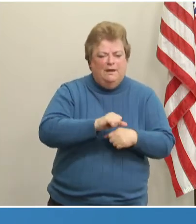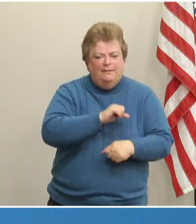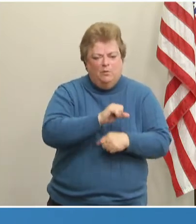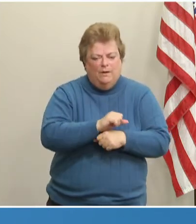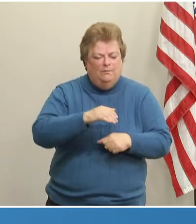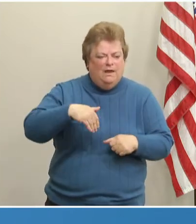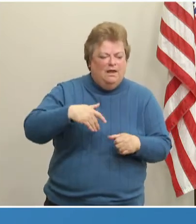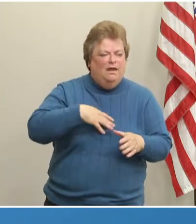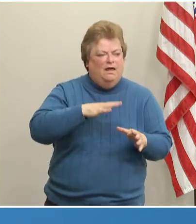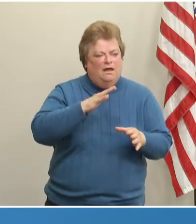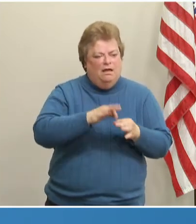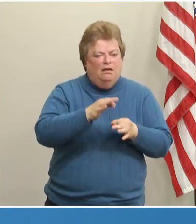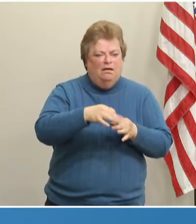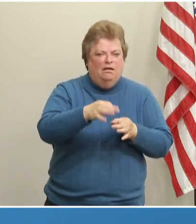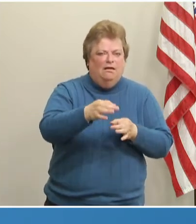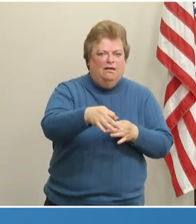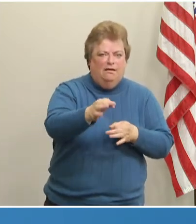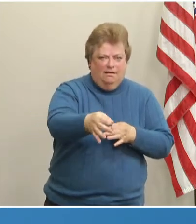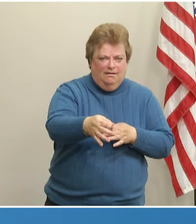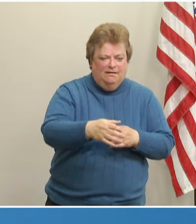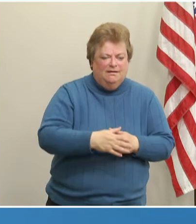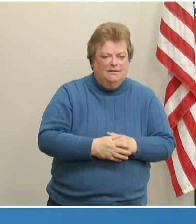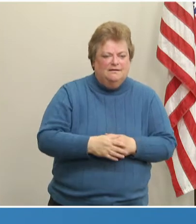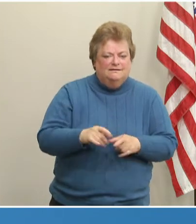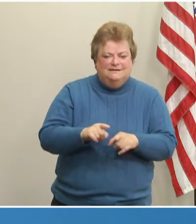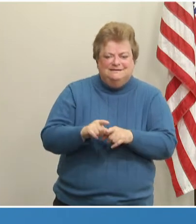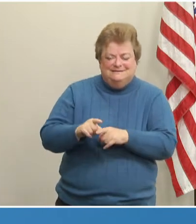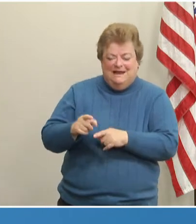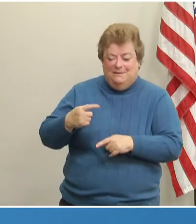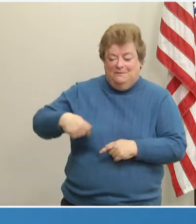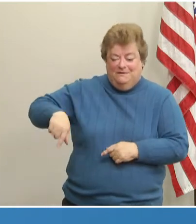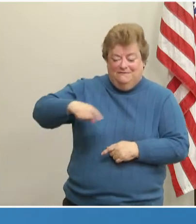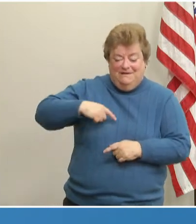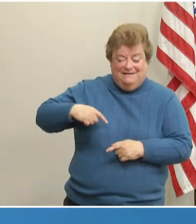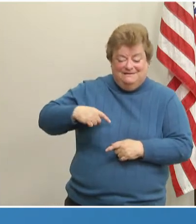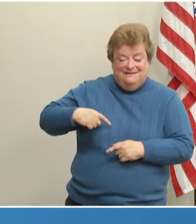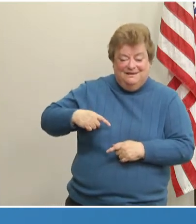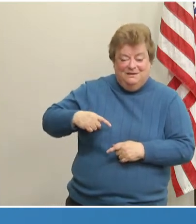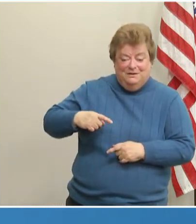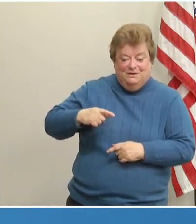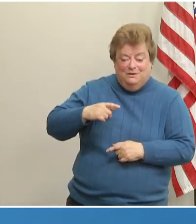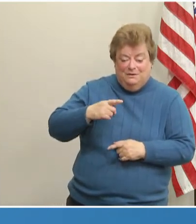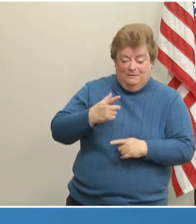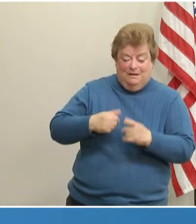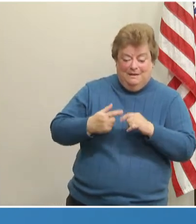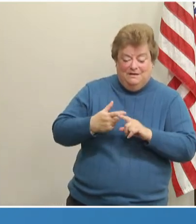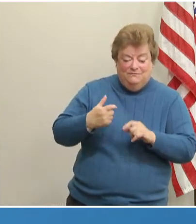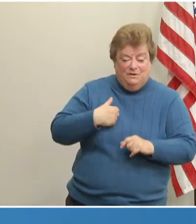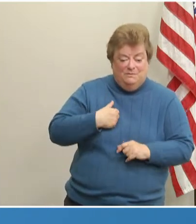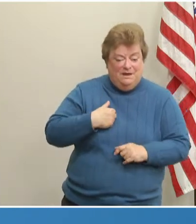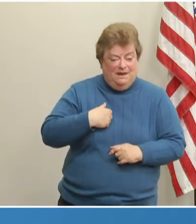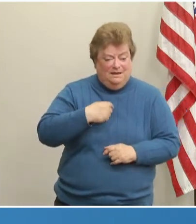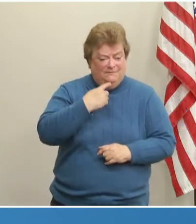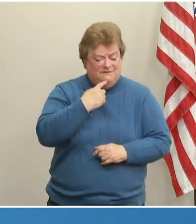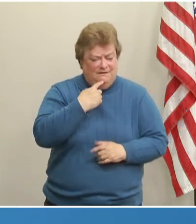sounds kind of like when all the rest of us in different areas, especially coming from me, thinking that, you know,